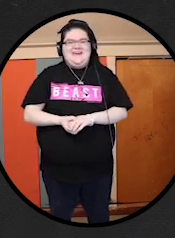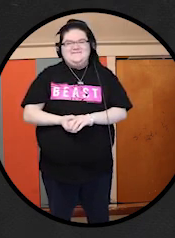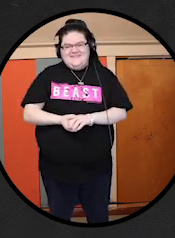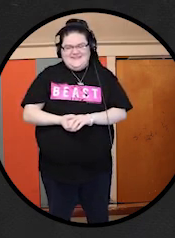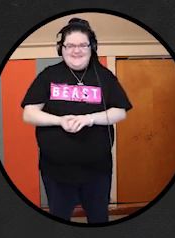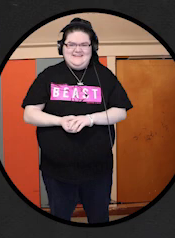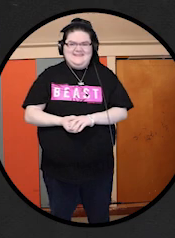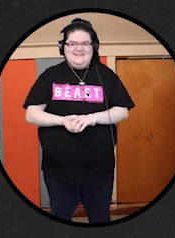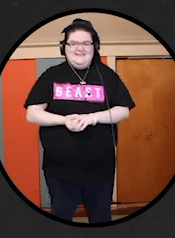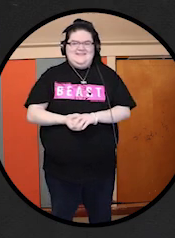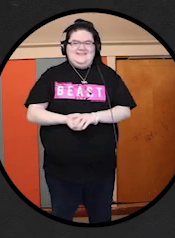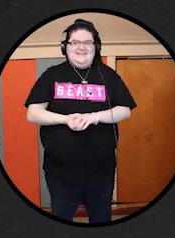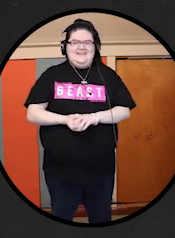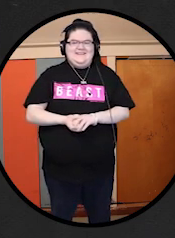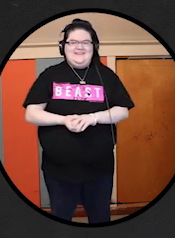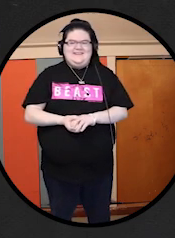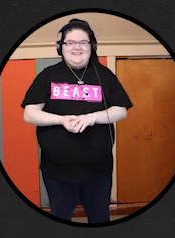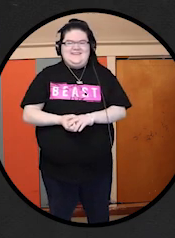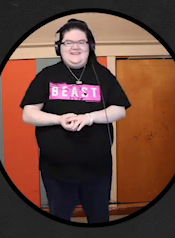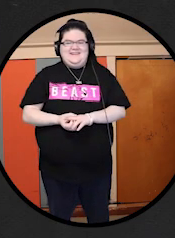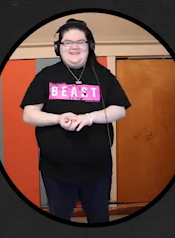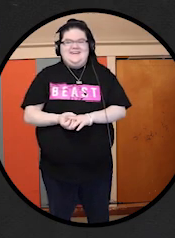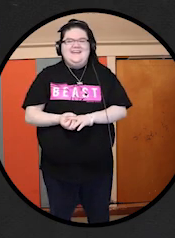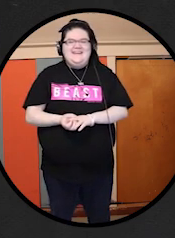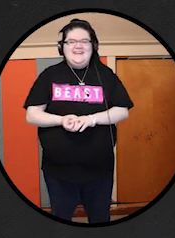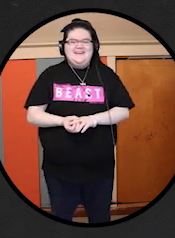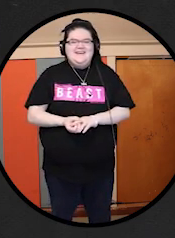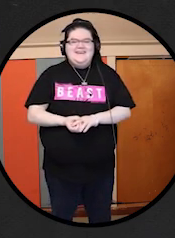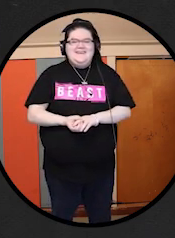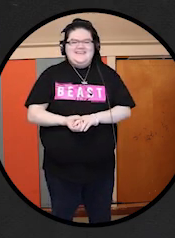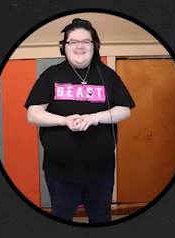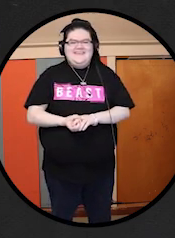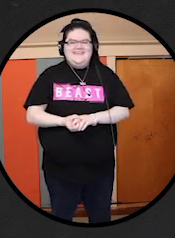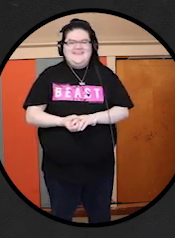broken my game. Guys, my